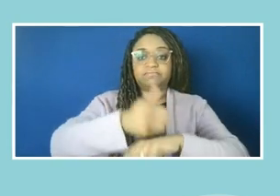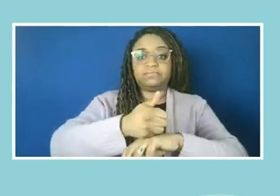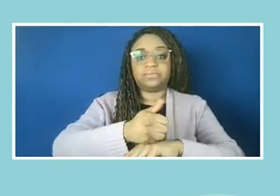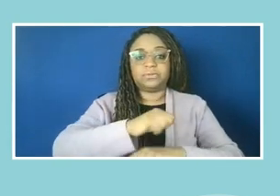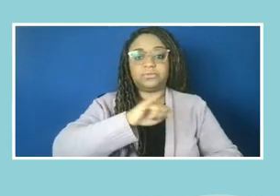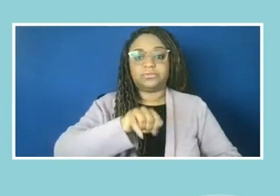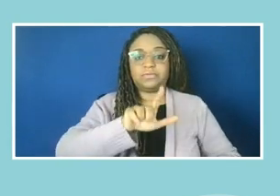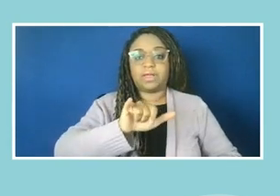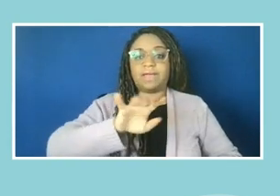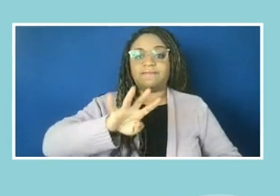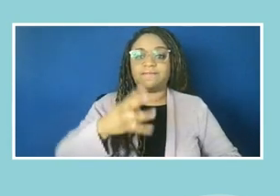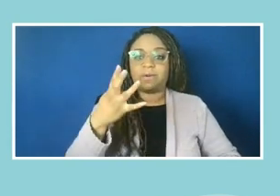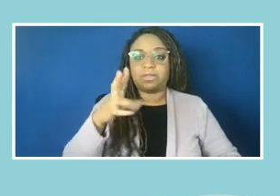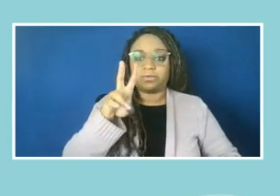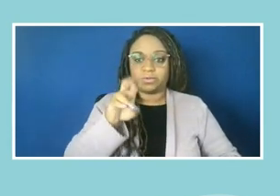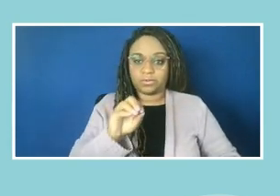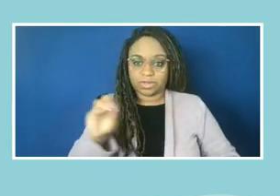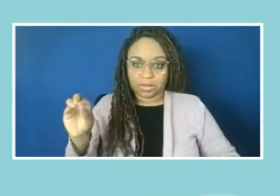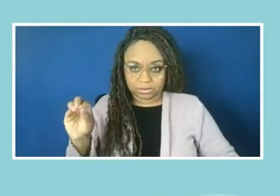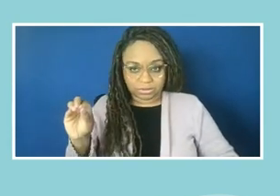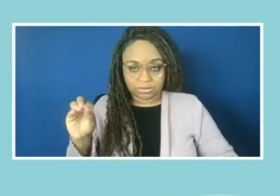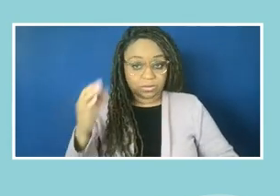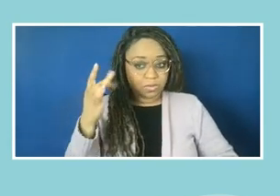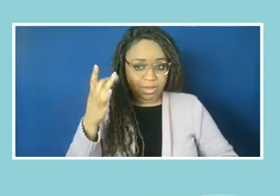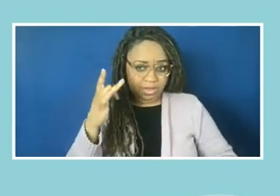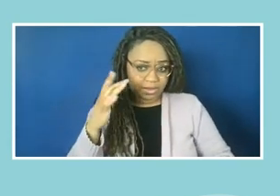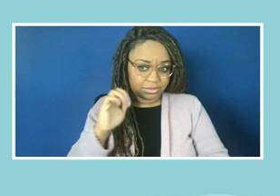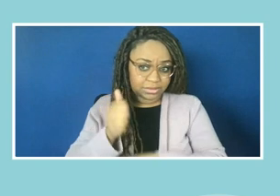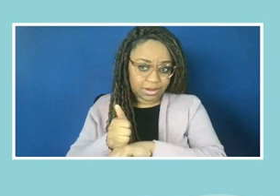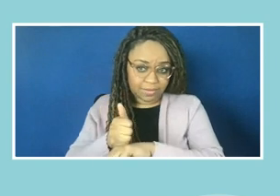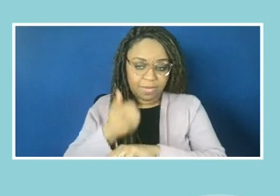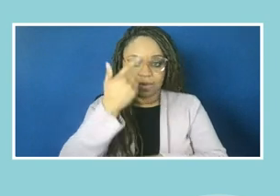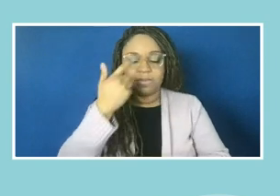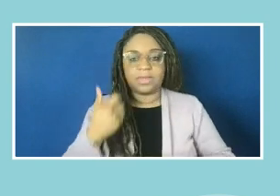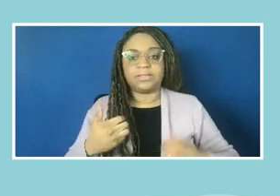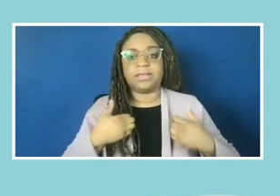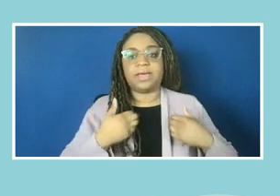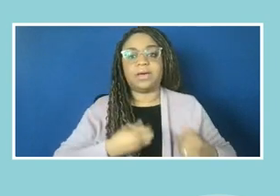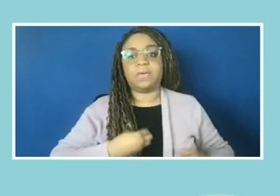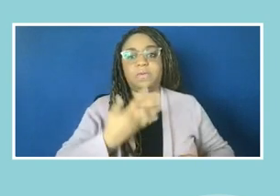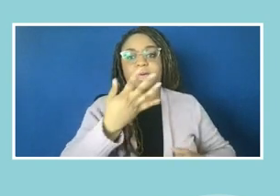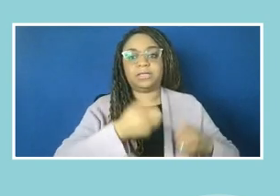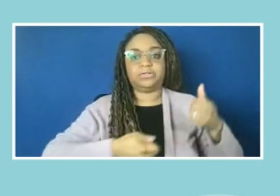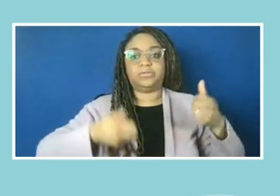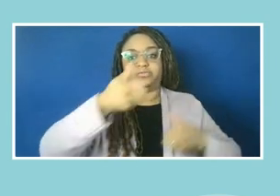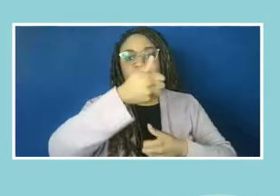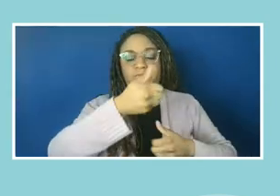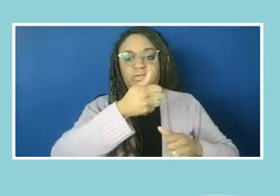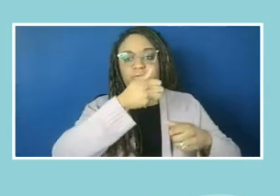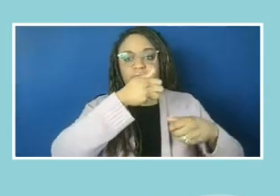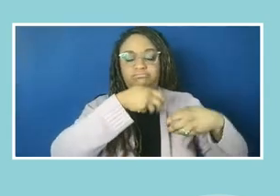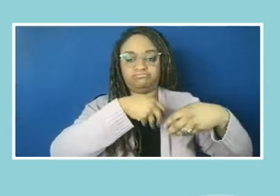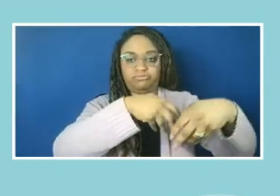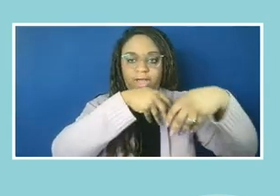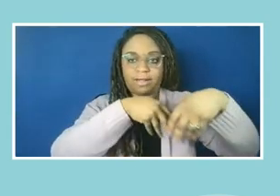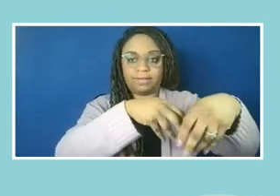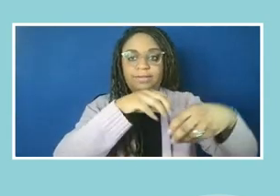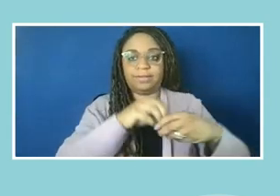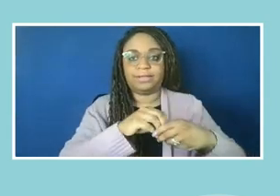as a response to a white supremacist rally that was taking place in Morristown, New Jersey, about 45 minutes from here.